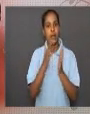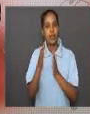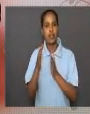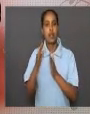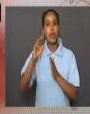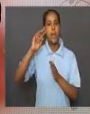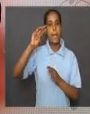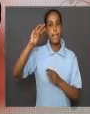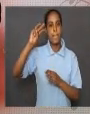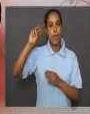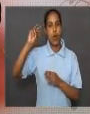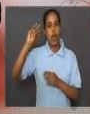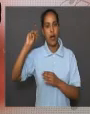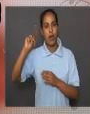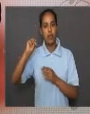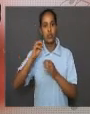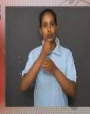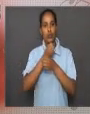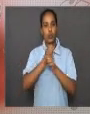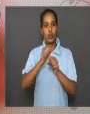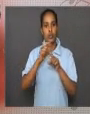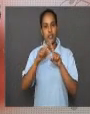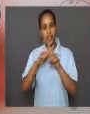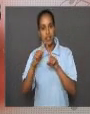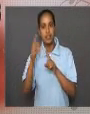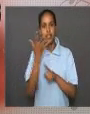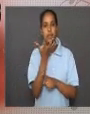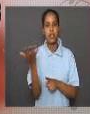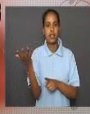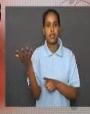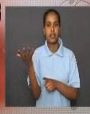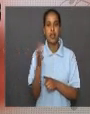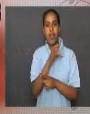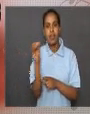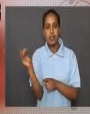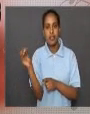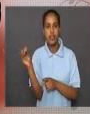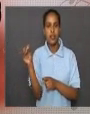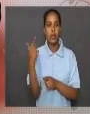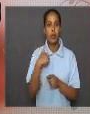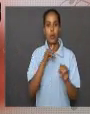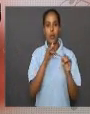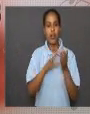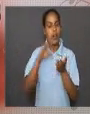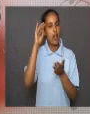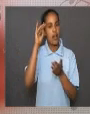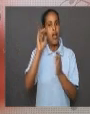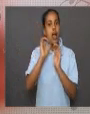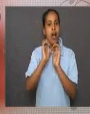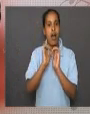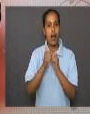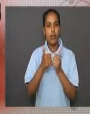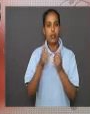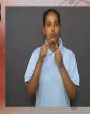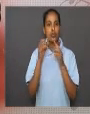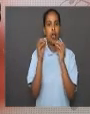of molar solution of different substances, and we will learn how